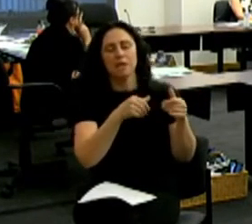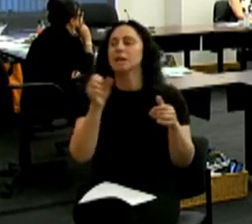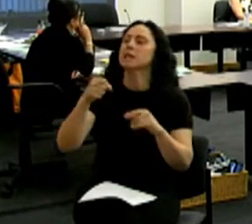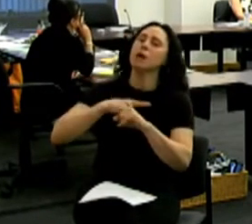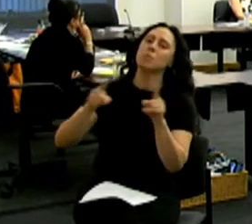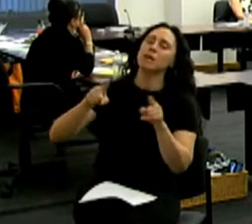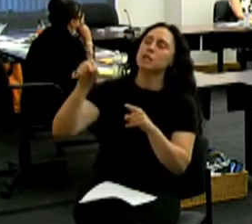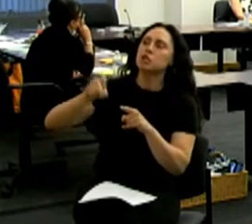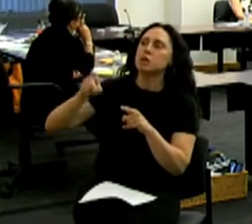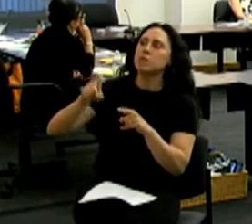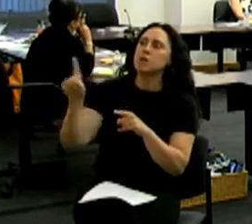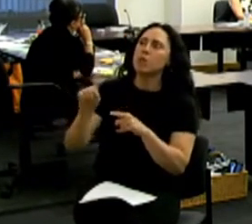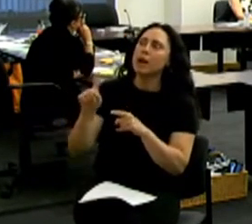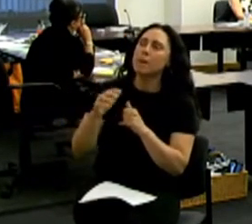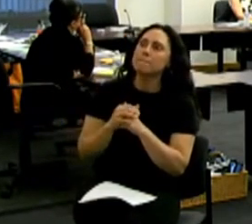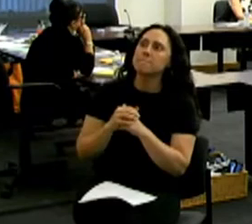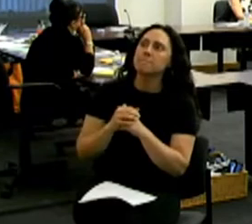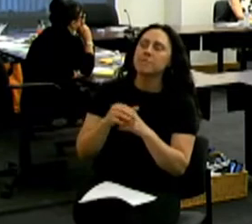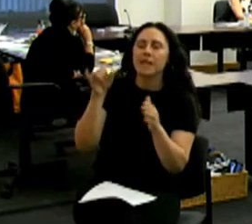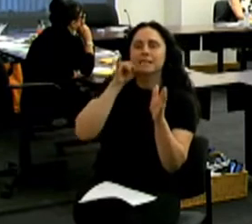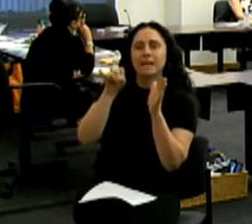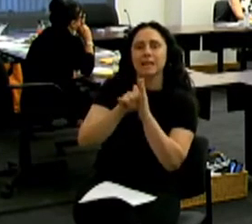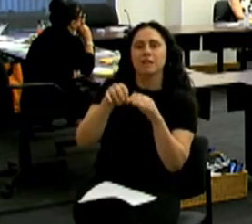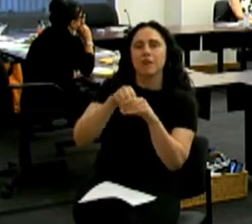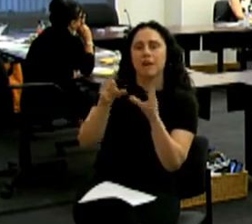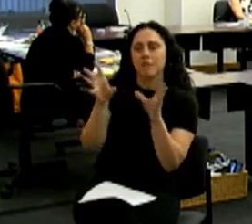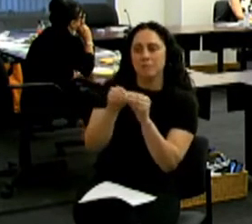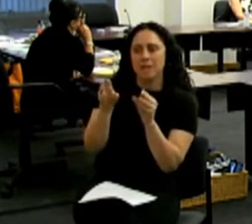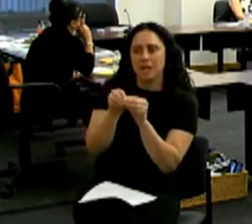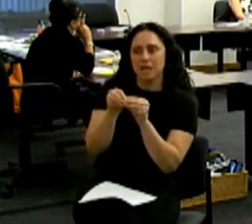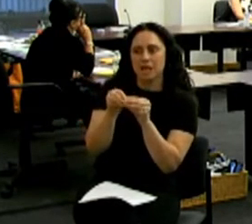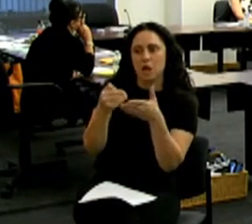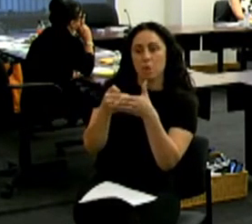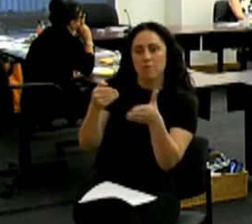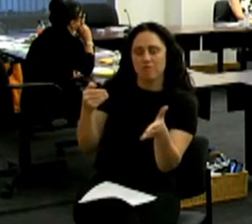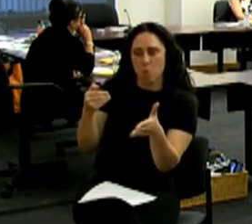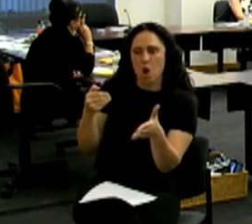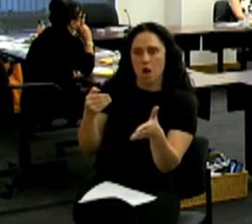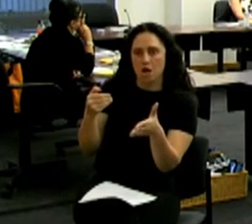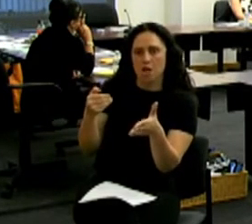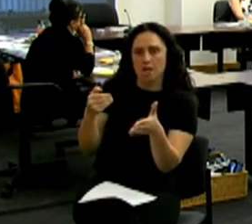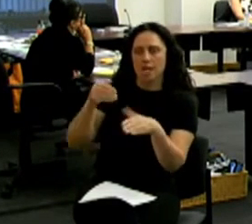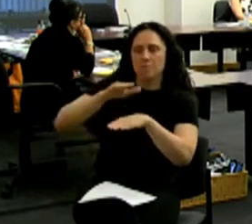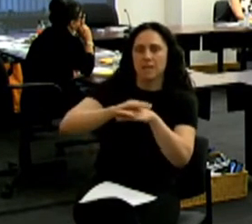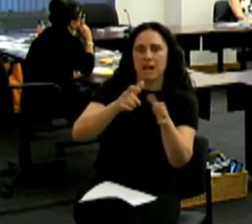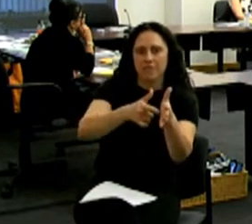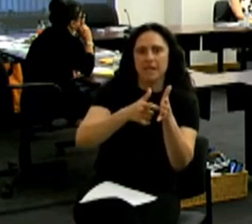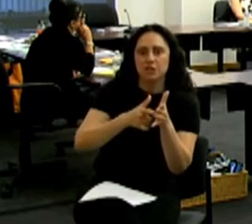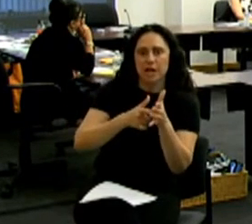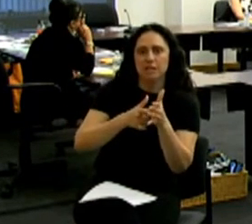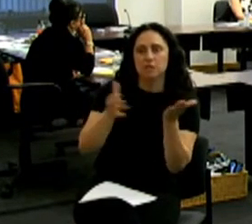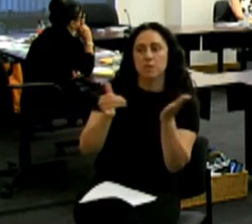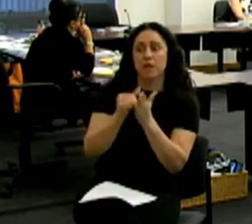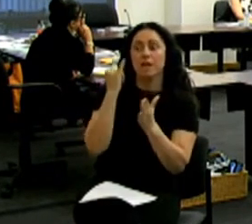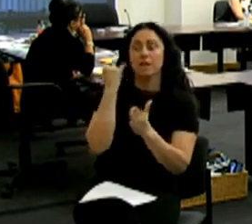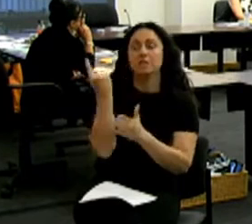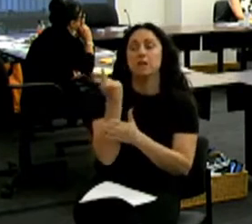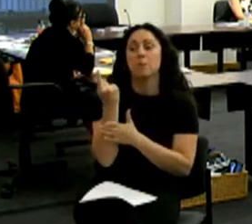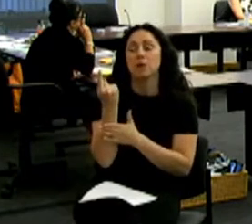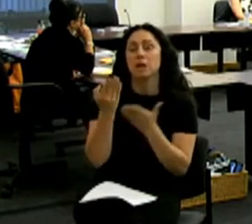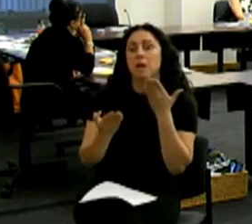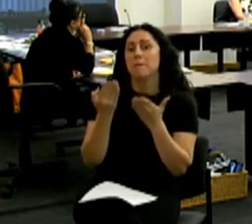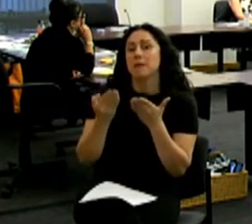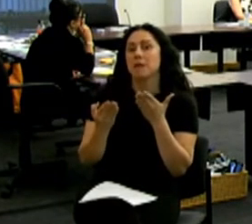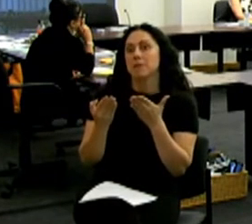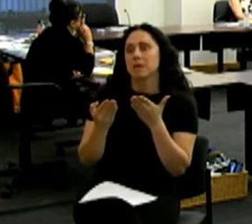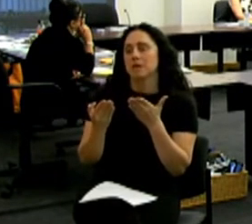but it should be where it's identified in the meeting prior to it being on the agenda, so that if someone does, and it can be